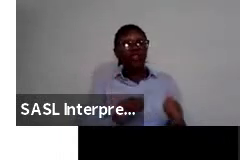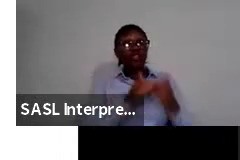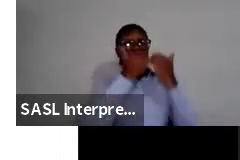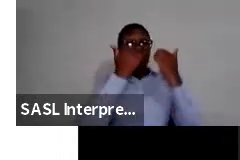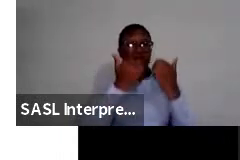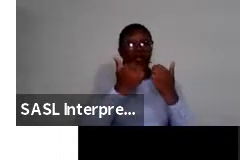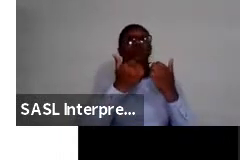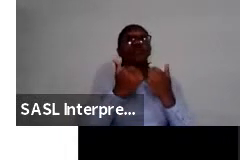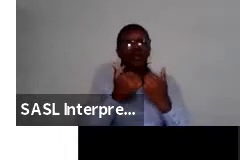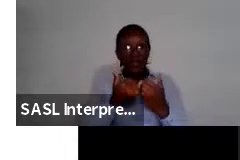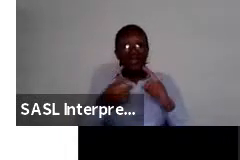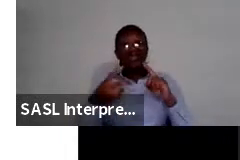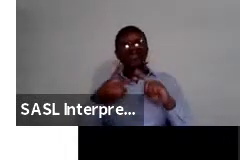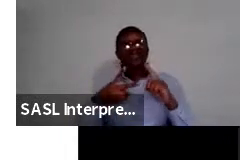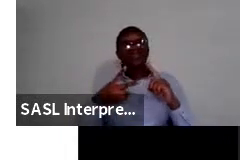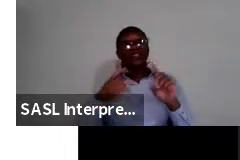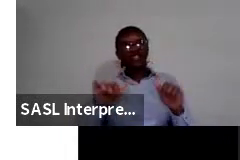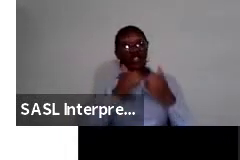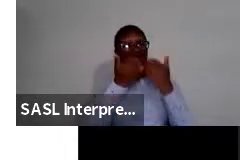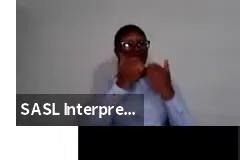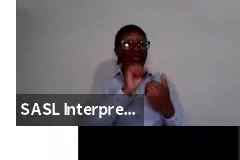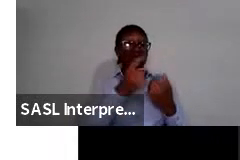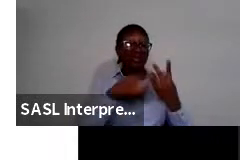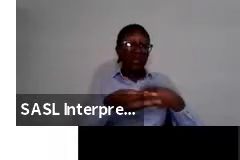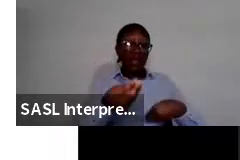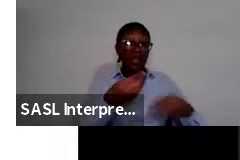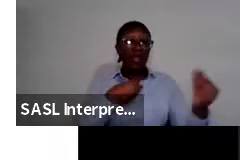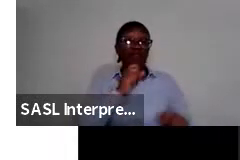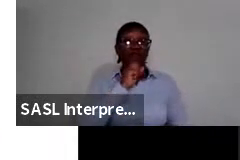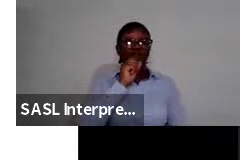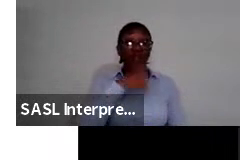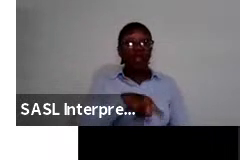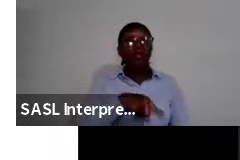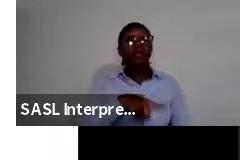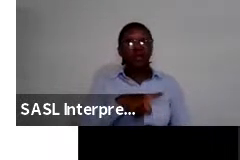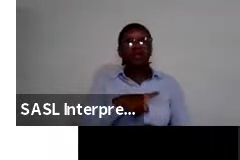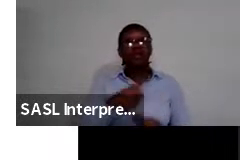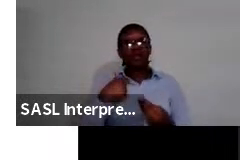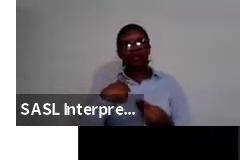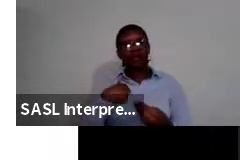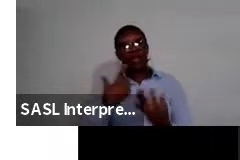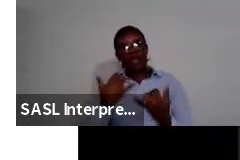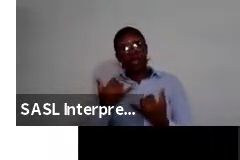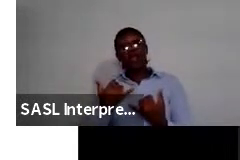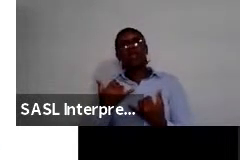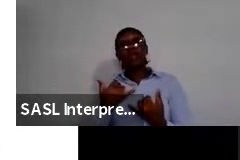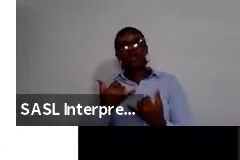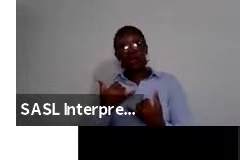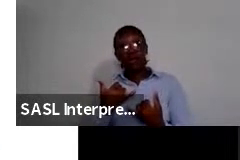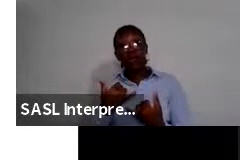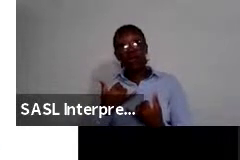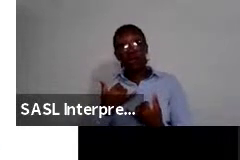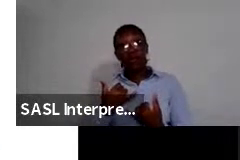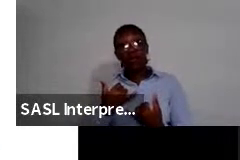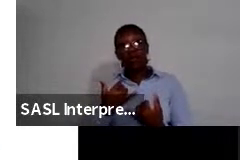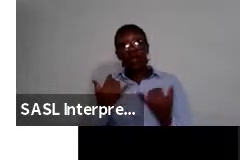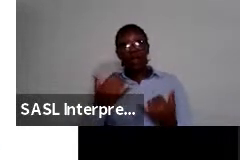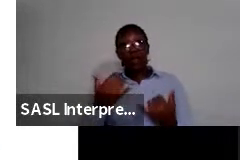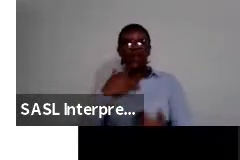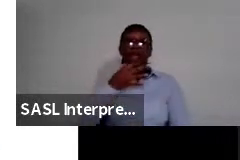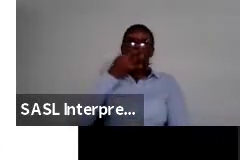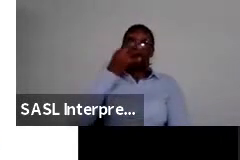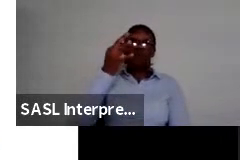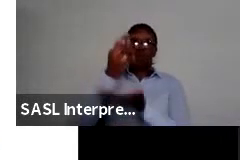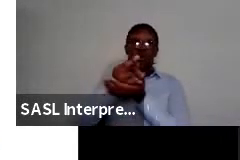manifestations of the illicit trade and counterfeit goods, I'm not going to do injustice to the work by not proposing the manner